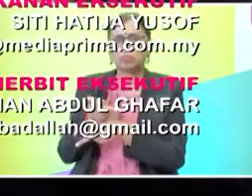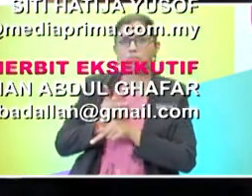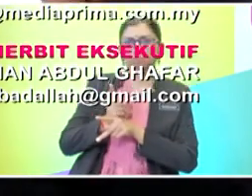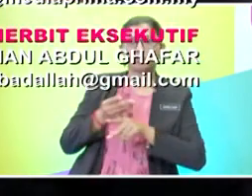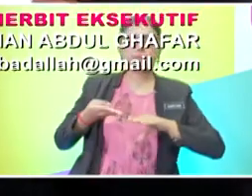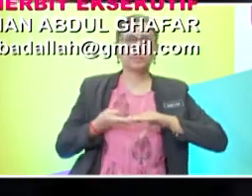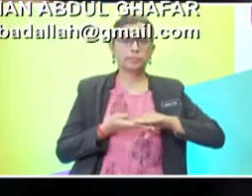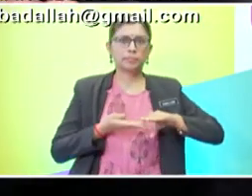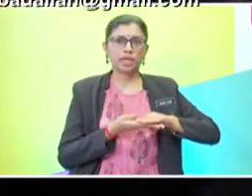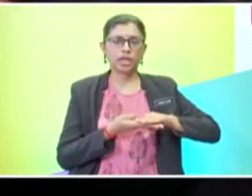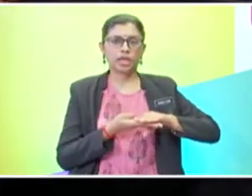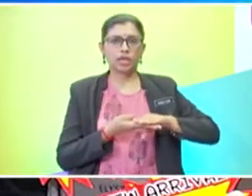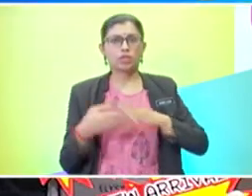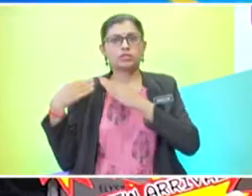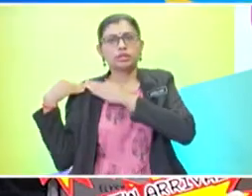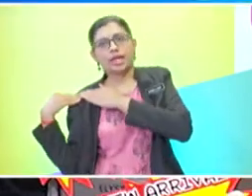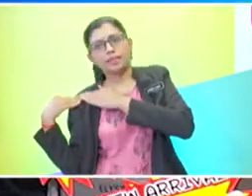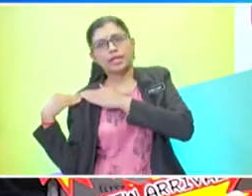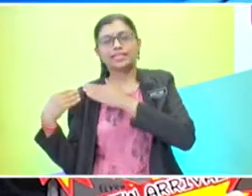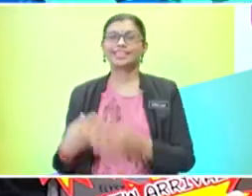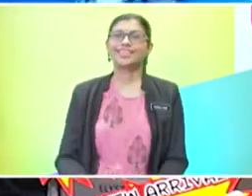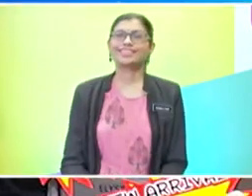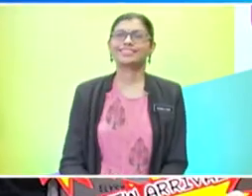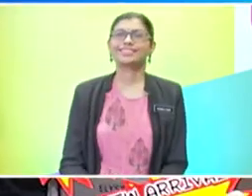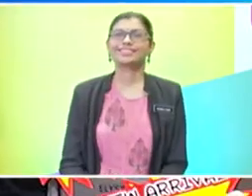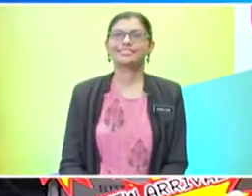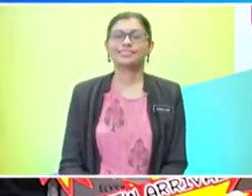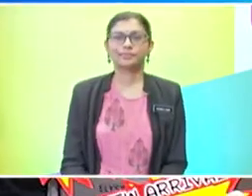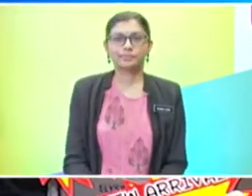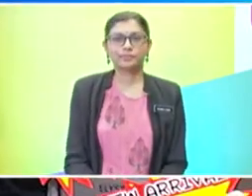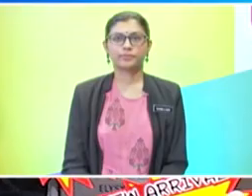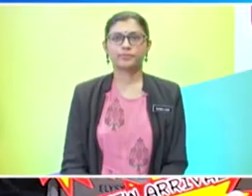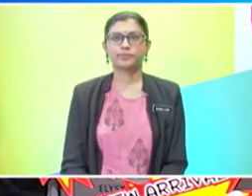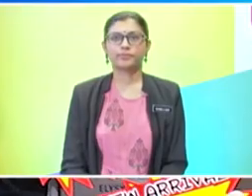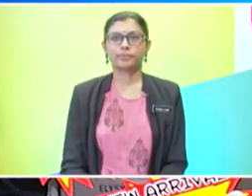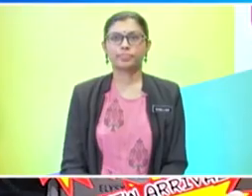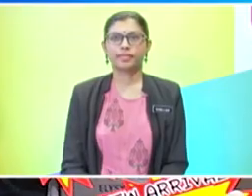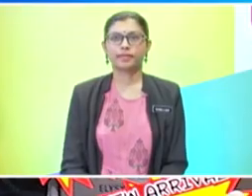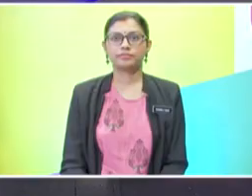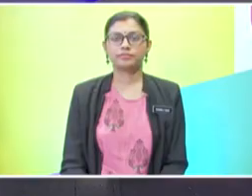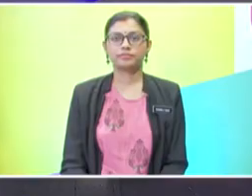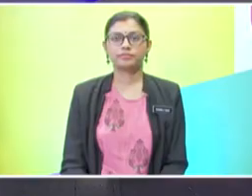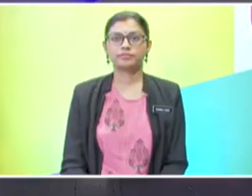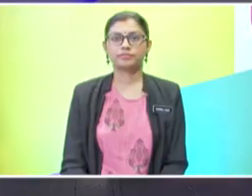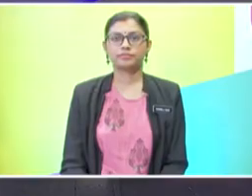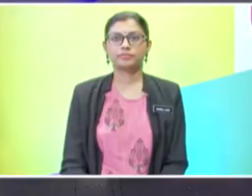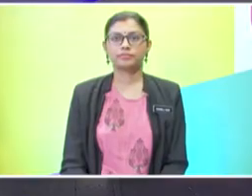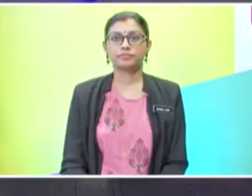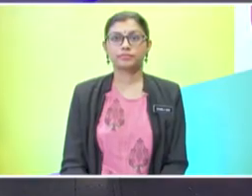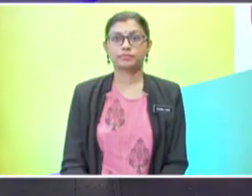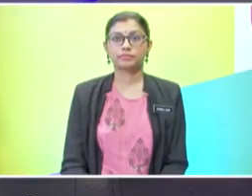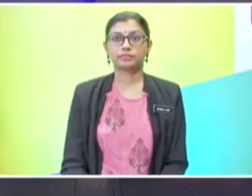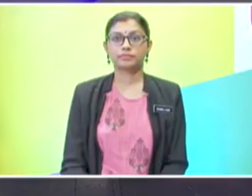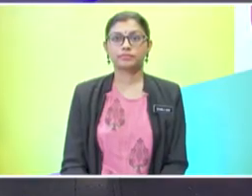the bank loan. Liability. Yes, of course, you're going to pay monthly, right? Yes. Okay, good. Super. The last one. How about this?